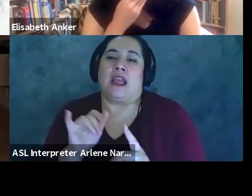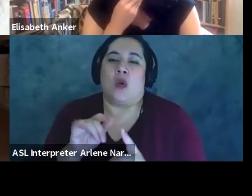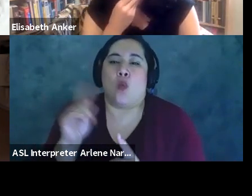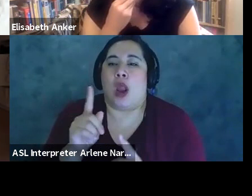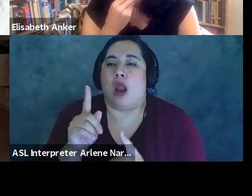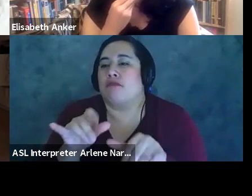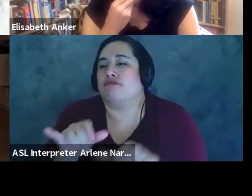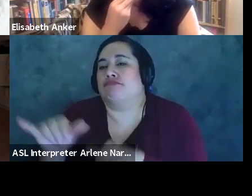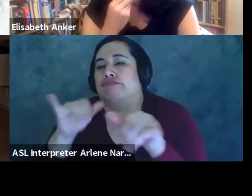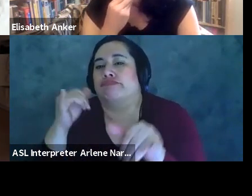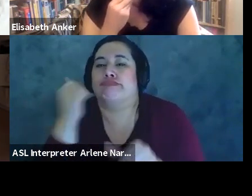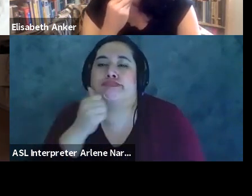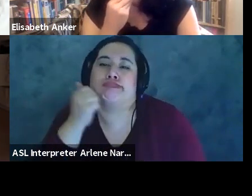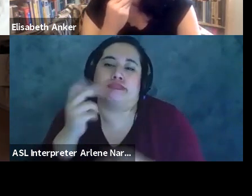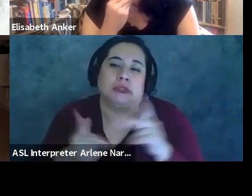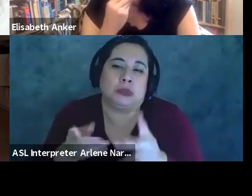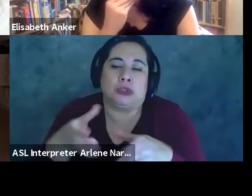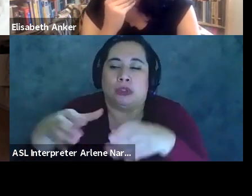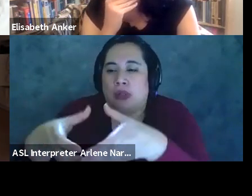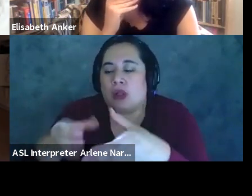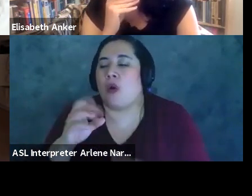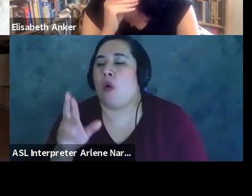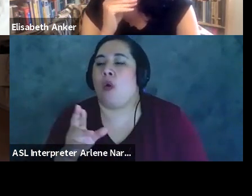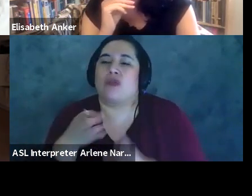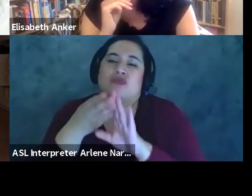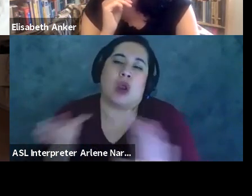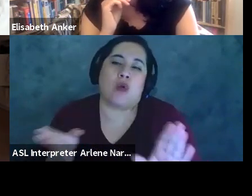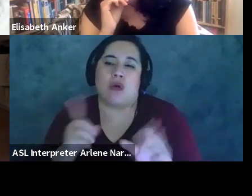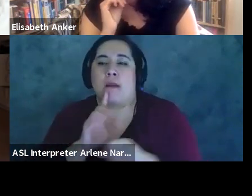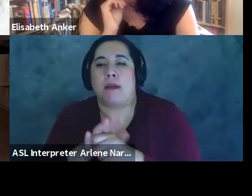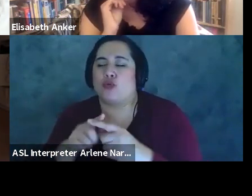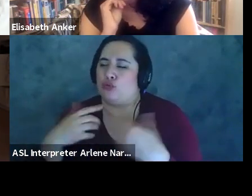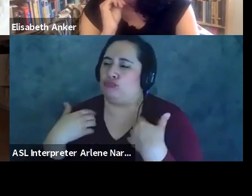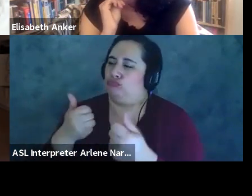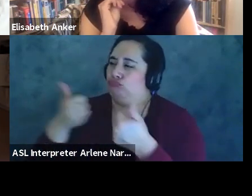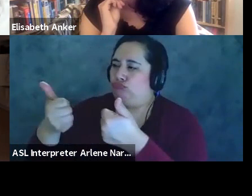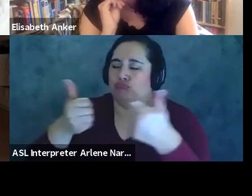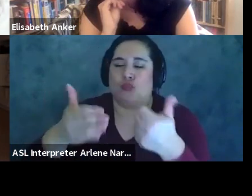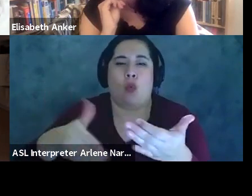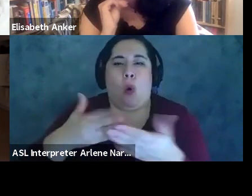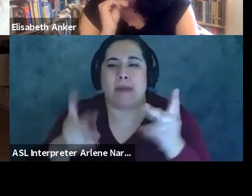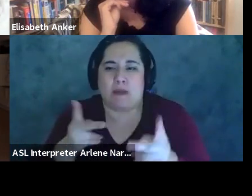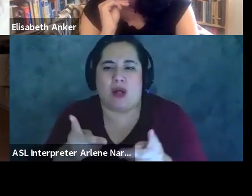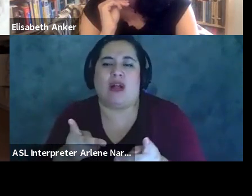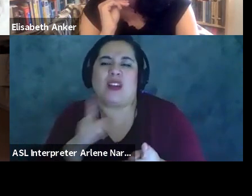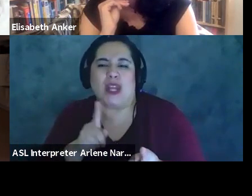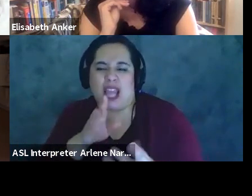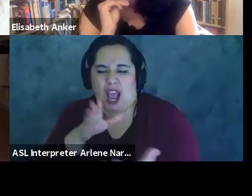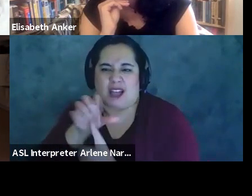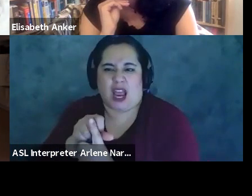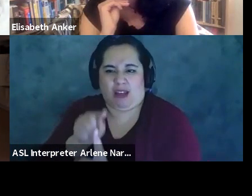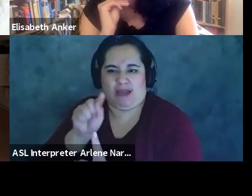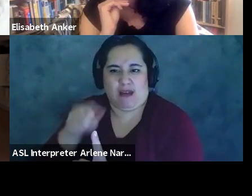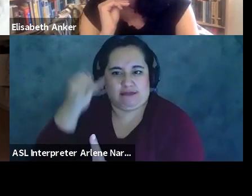commons, of the kind of general commitment to the well-being of all, and so on and so forth, right?